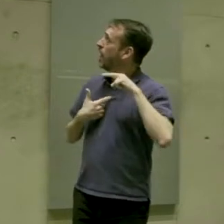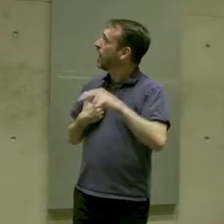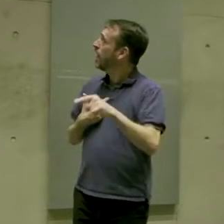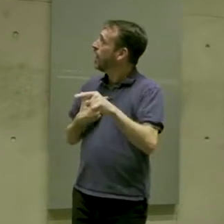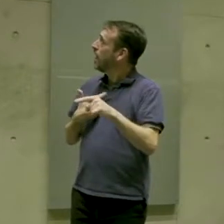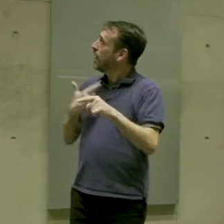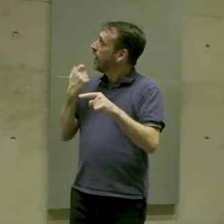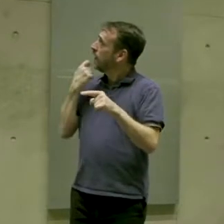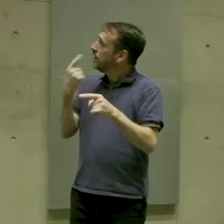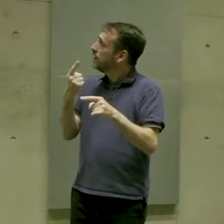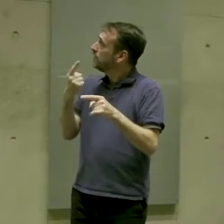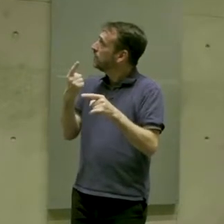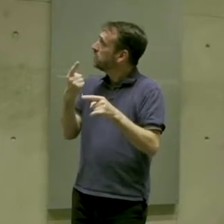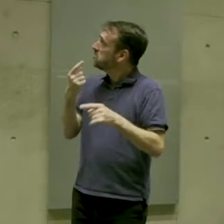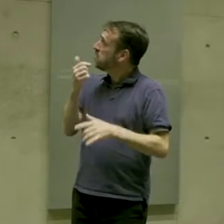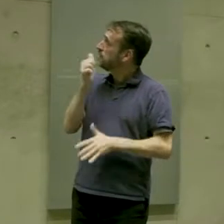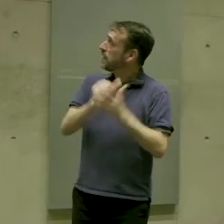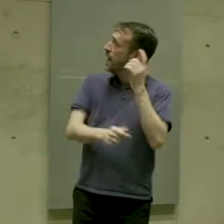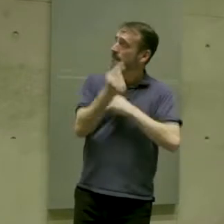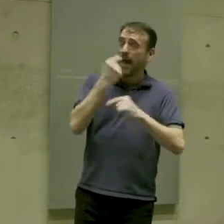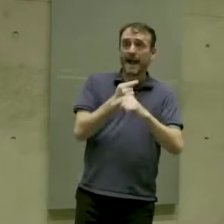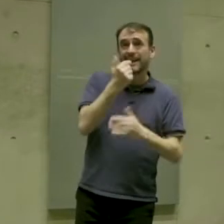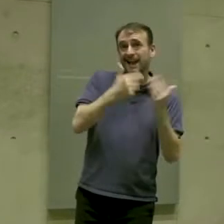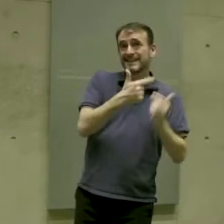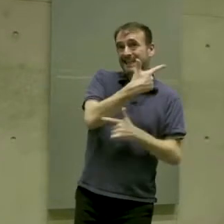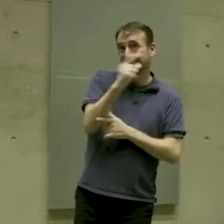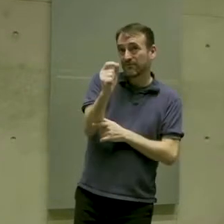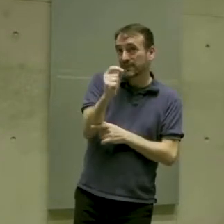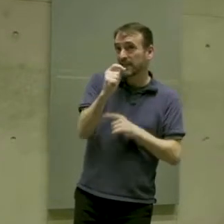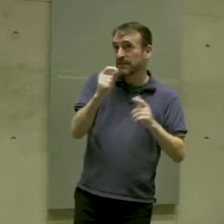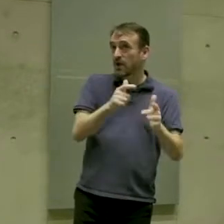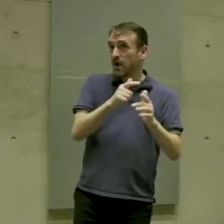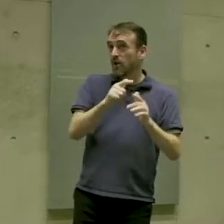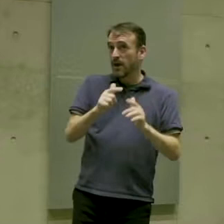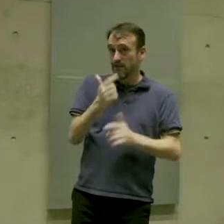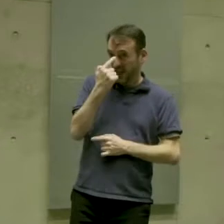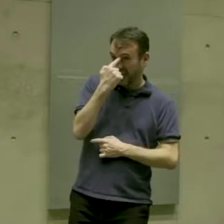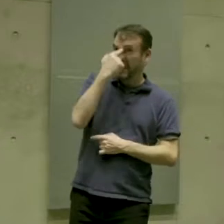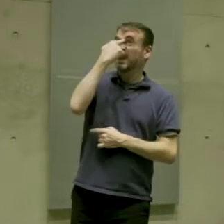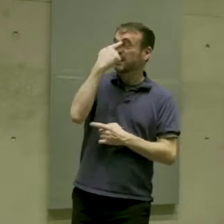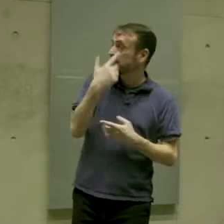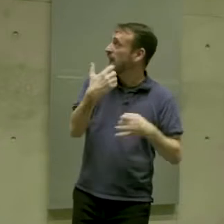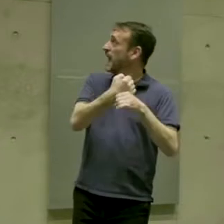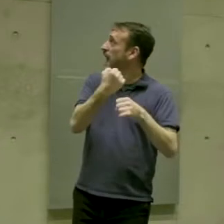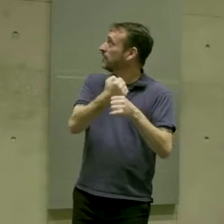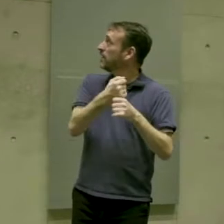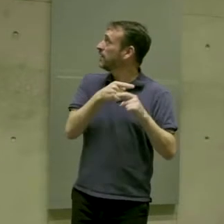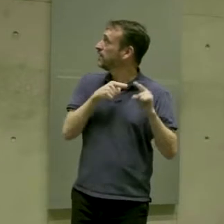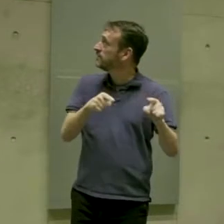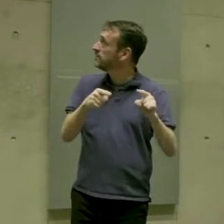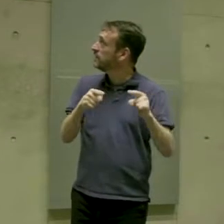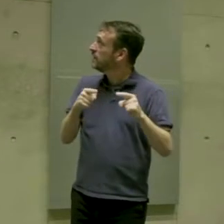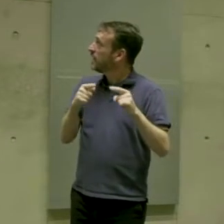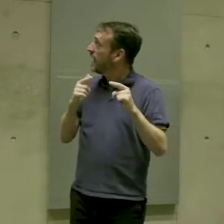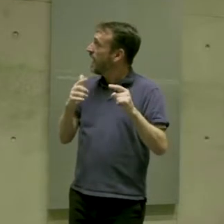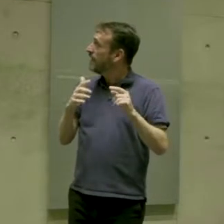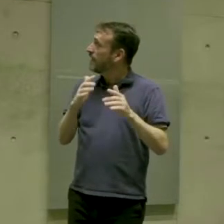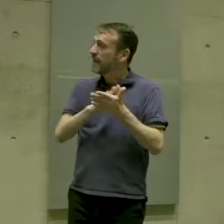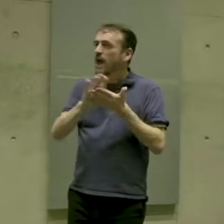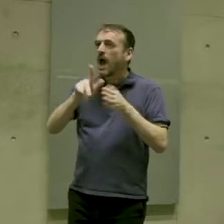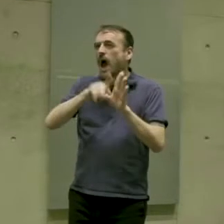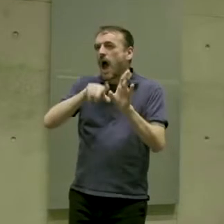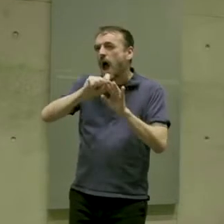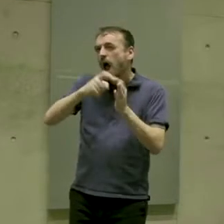1970s, cyber gaming geeks, and the writers, theorists, and practitioners who deal with interactivity. Hypertext fiction, on the other